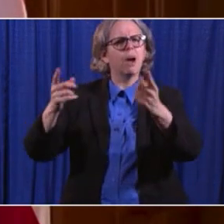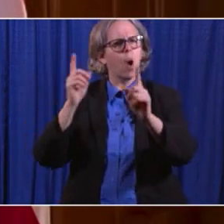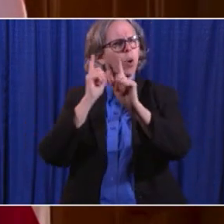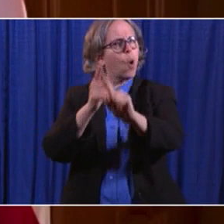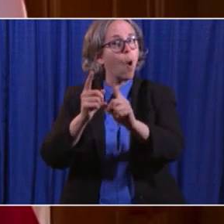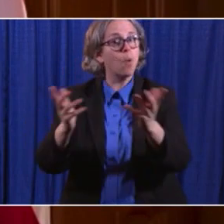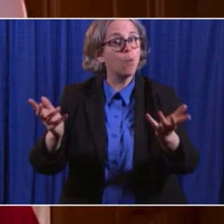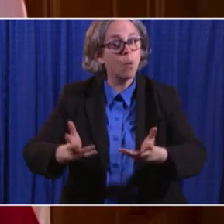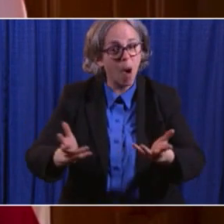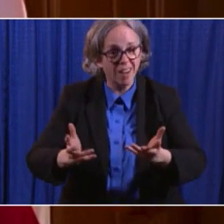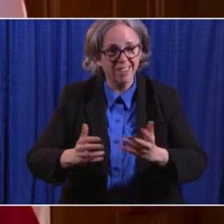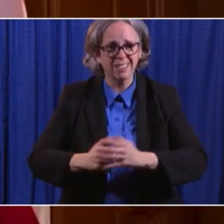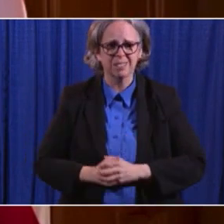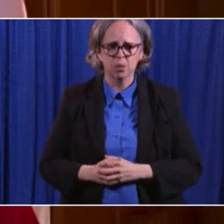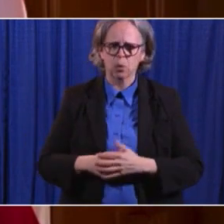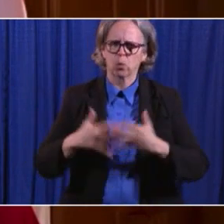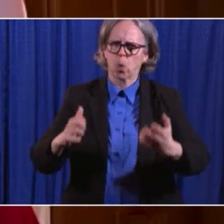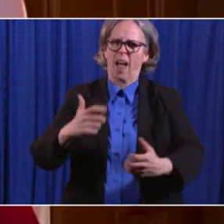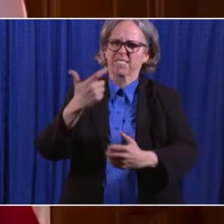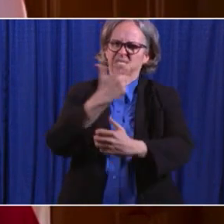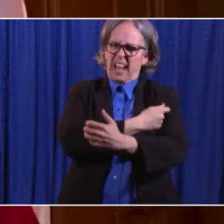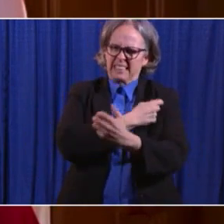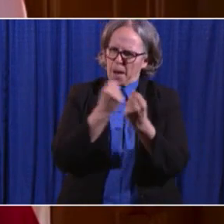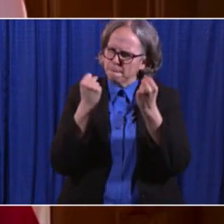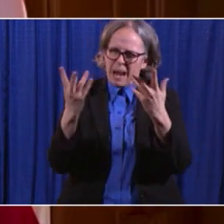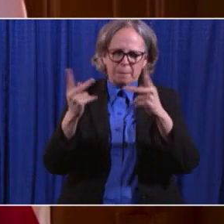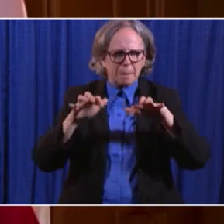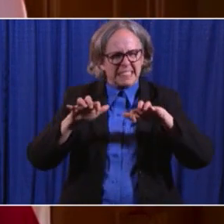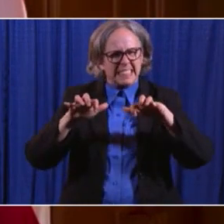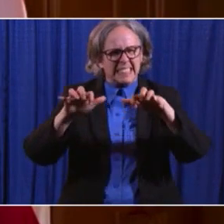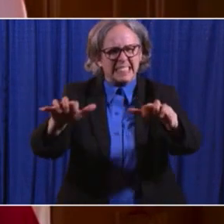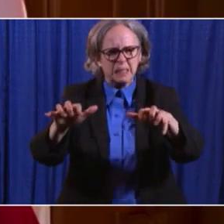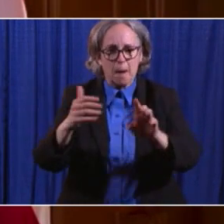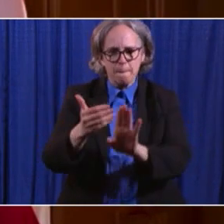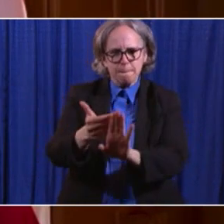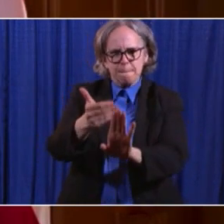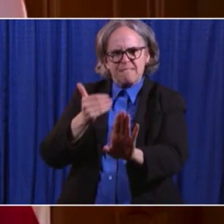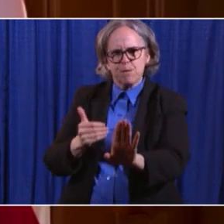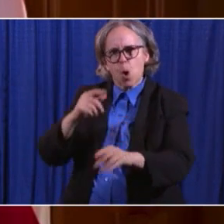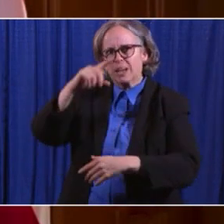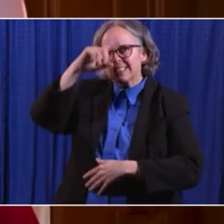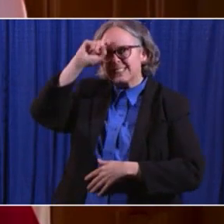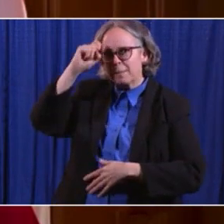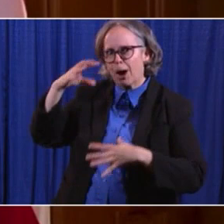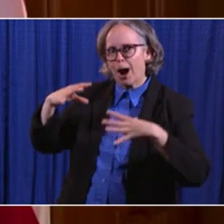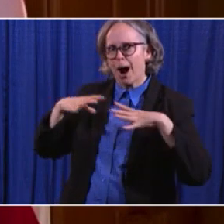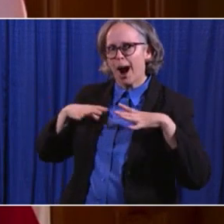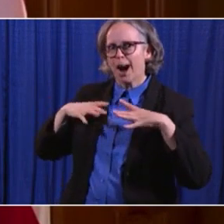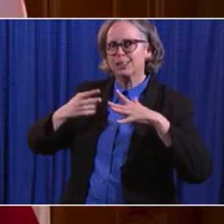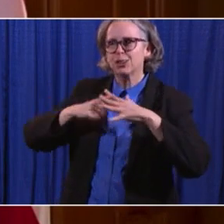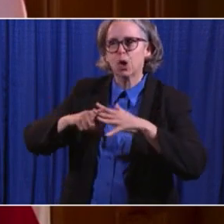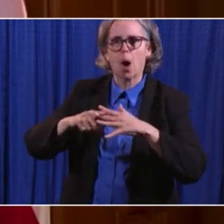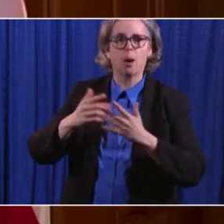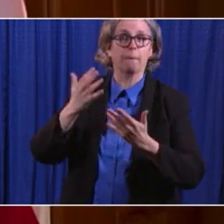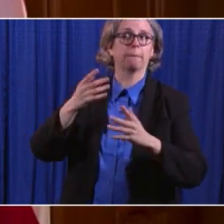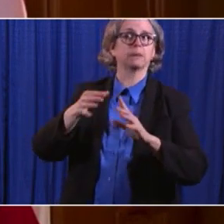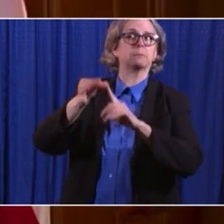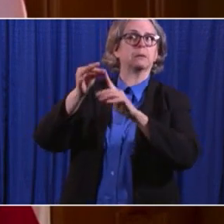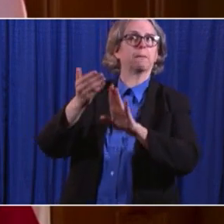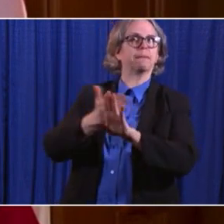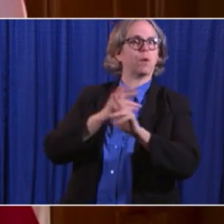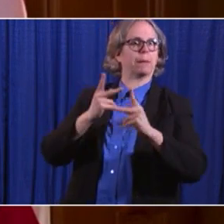as many of them vaccinated as we can before the summer starts. And once again, this is entirely